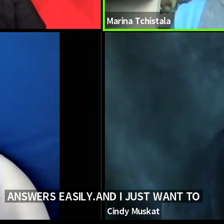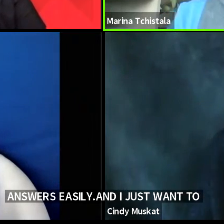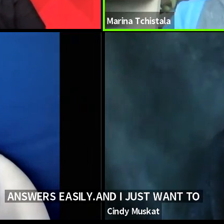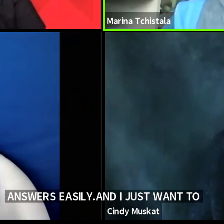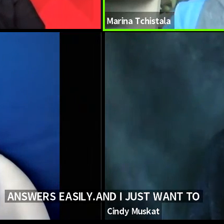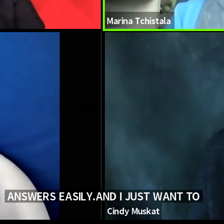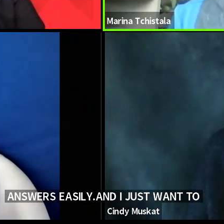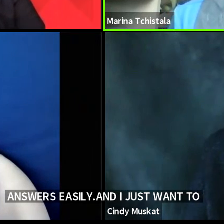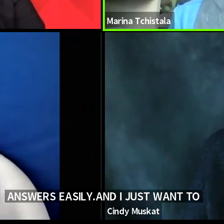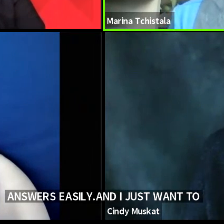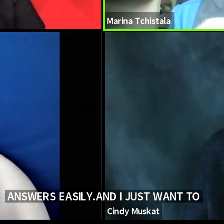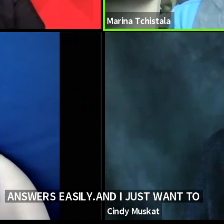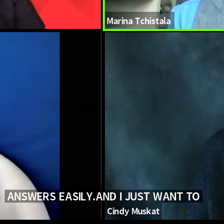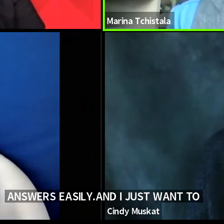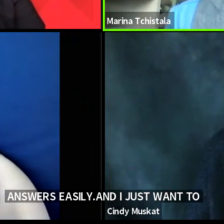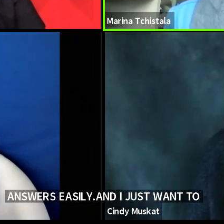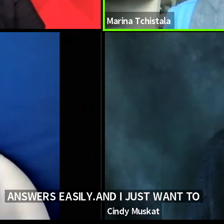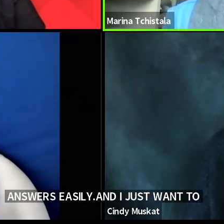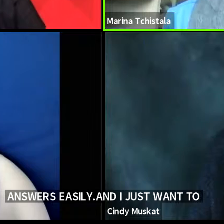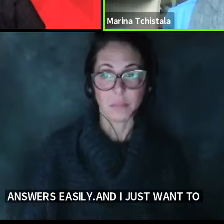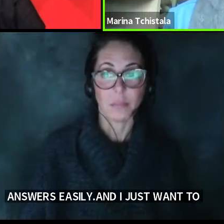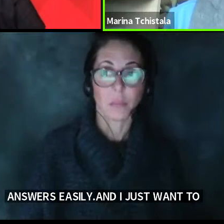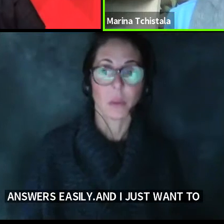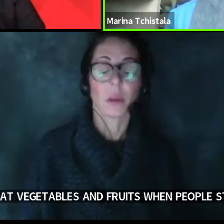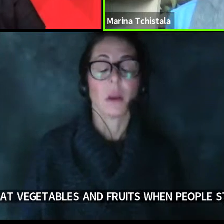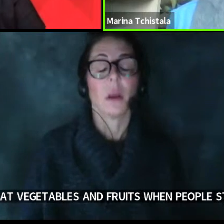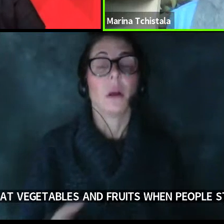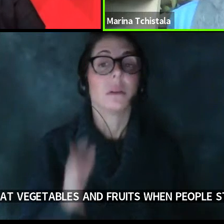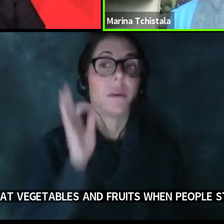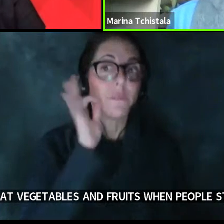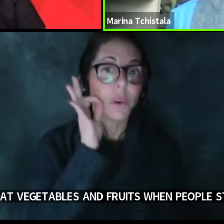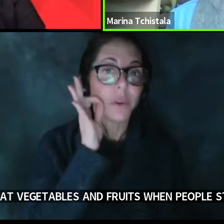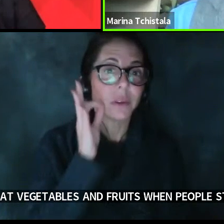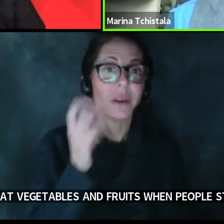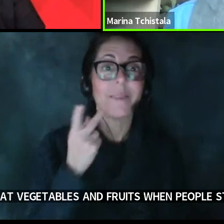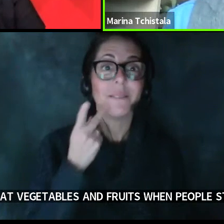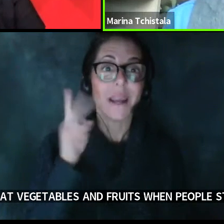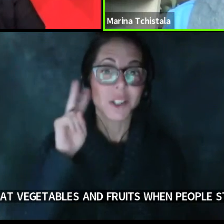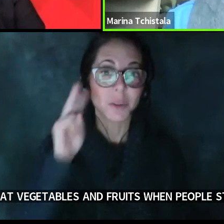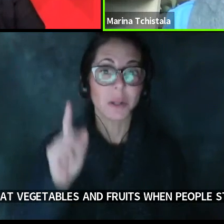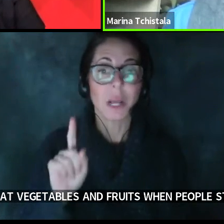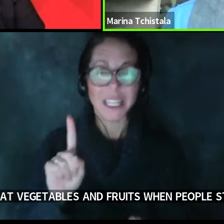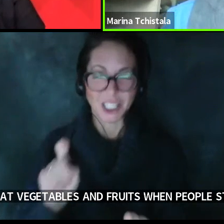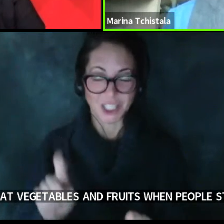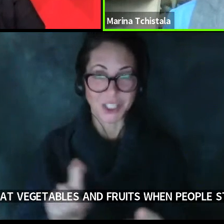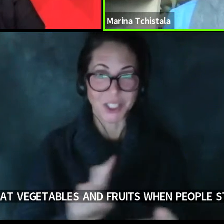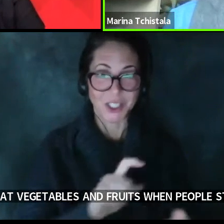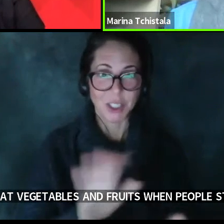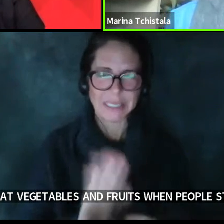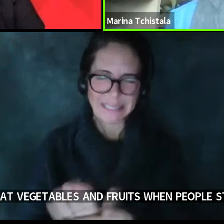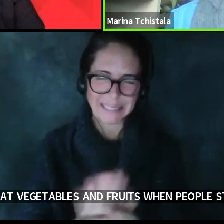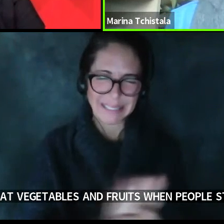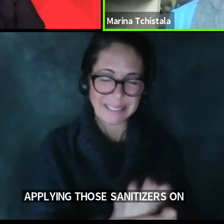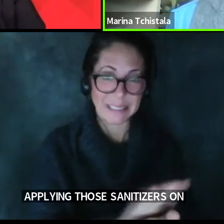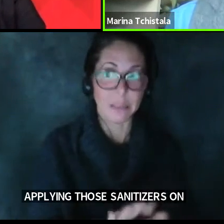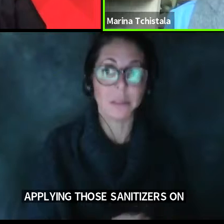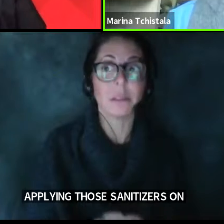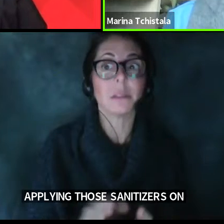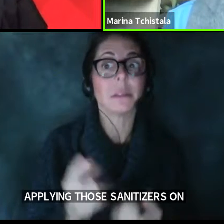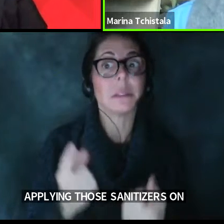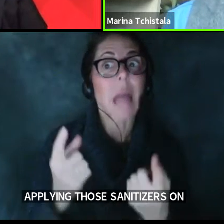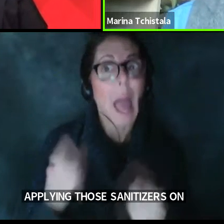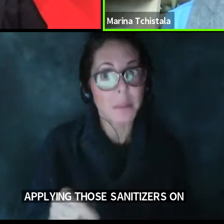started applying those sanitizers on them, there have been even cases of poisoning. So that's why